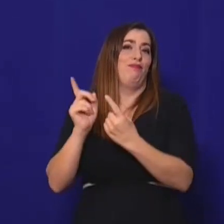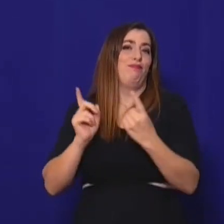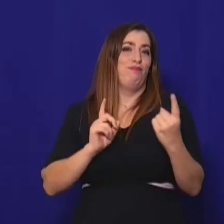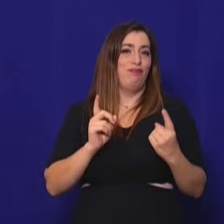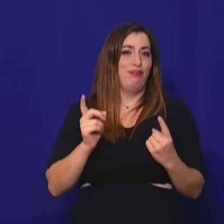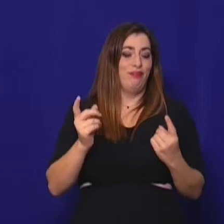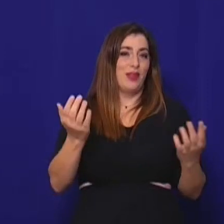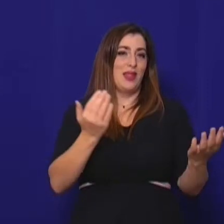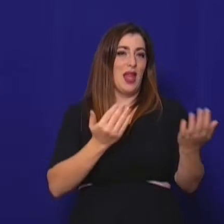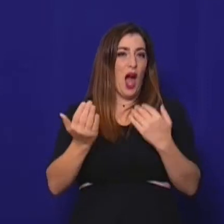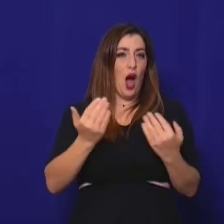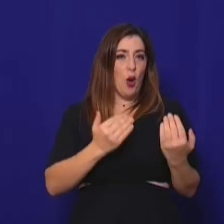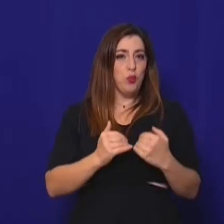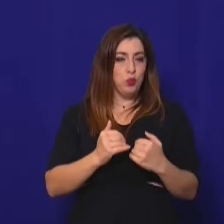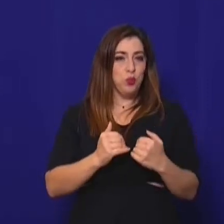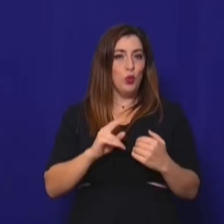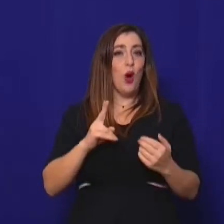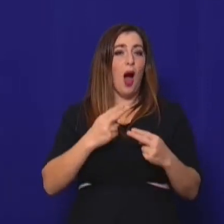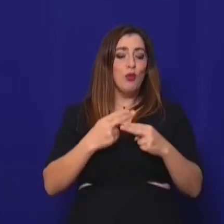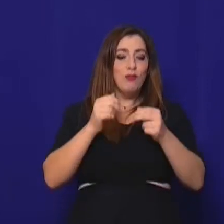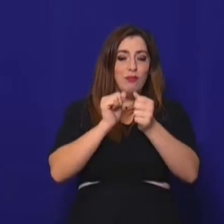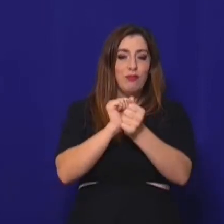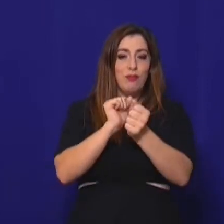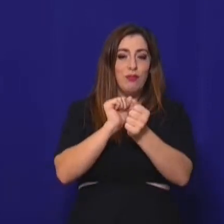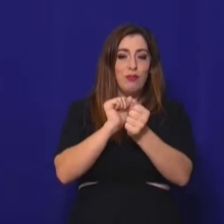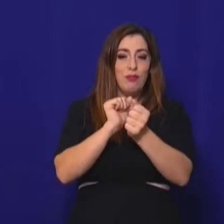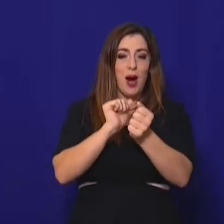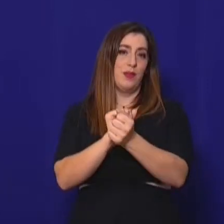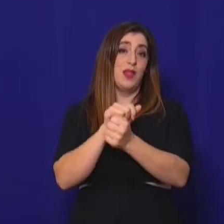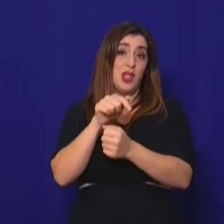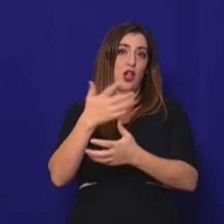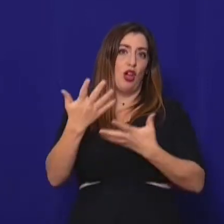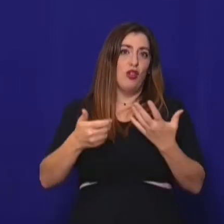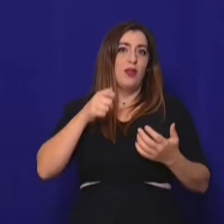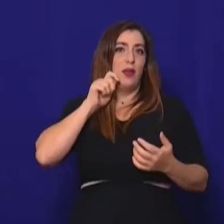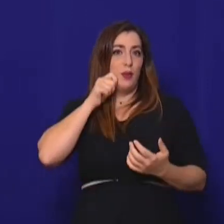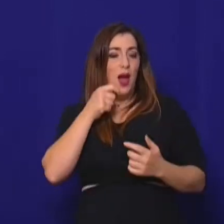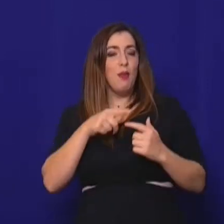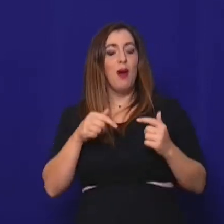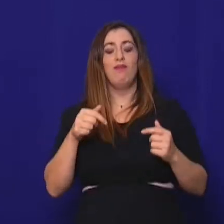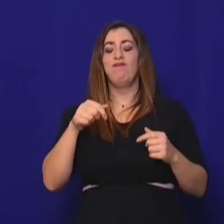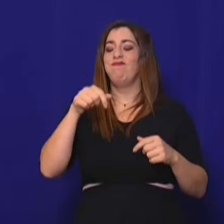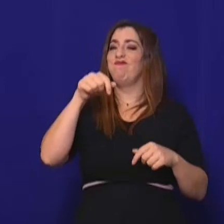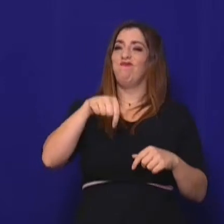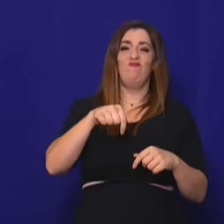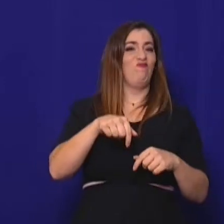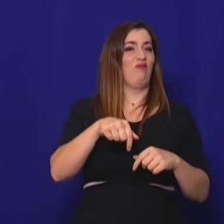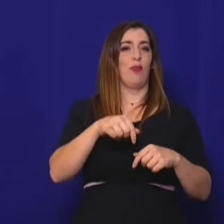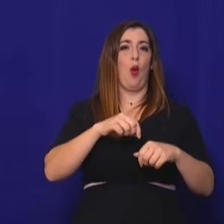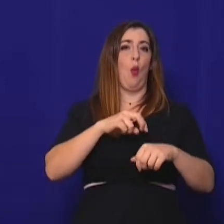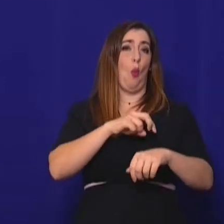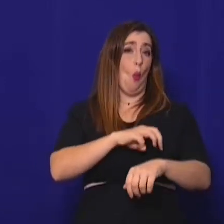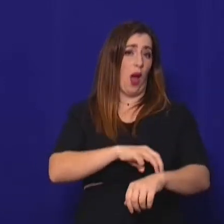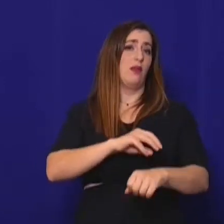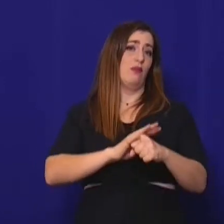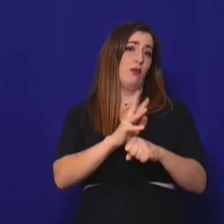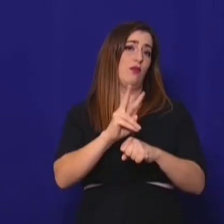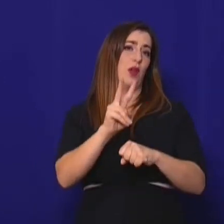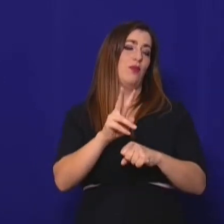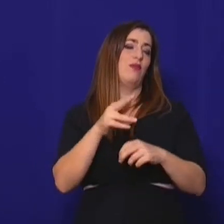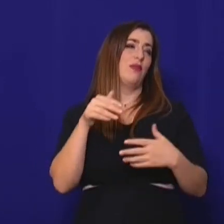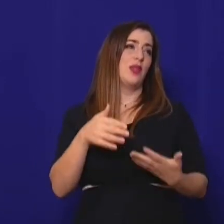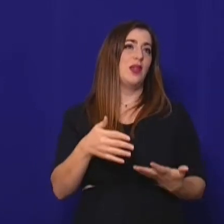jerġgħu jiltaqgħu. Hija xi ħaġa sabiħa, però mhijiex sabiħa waqt il-pandemija. Irridu nieħdu paċenzja li